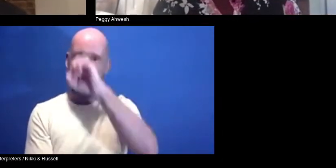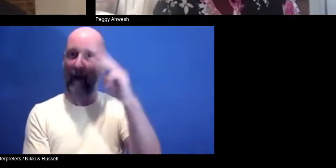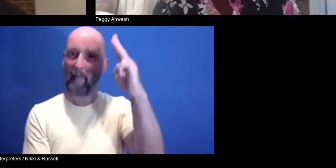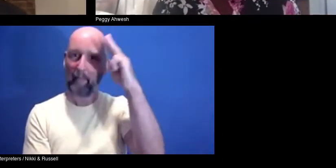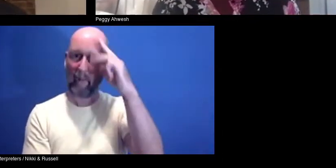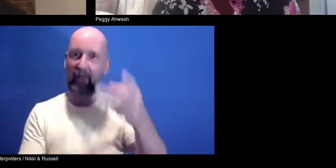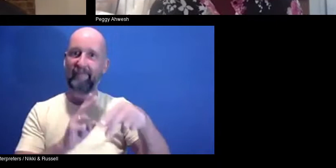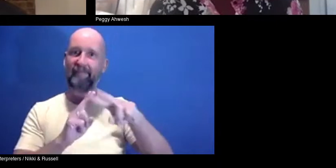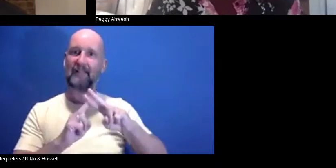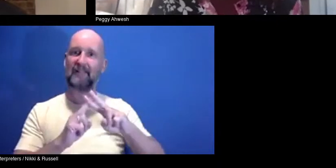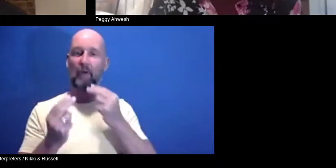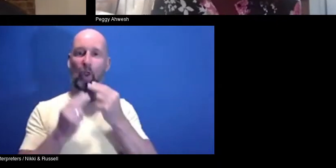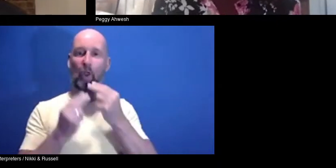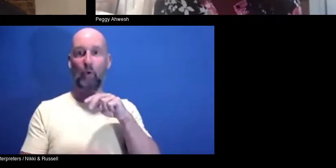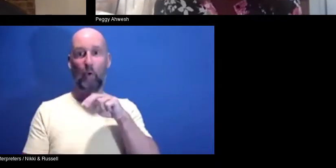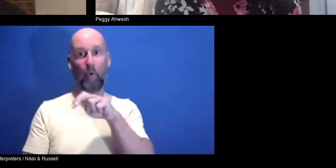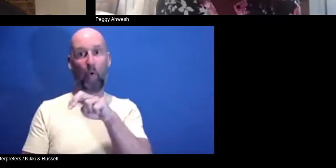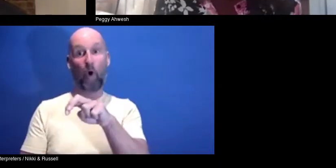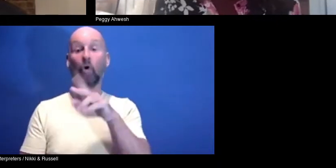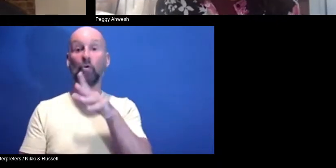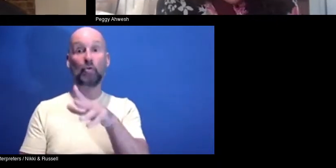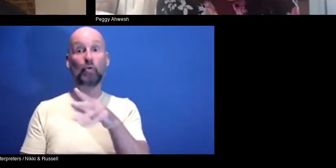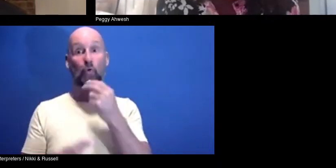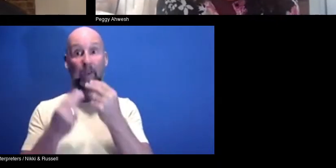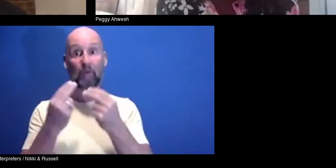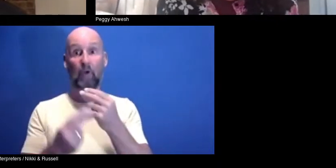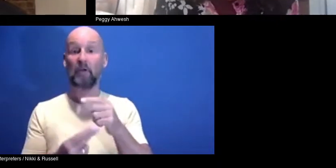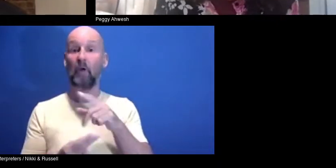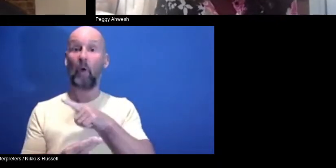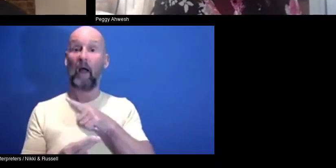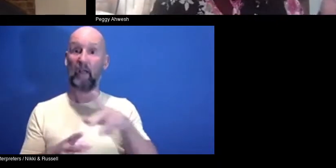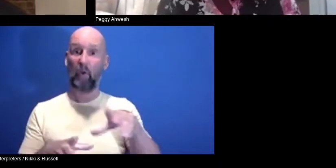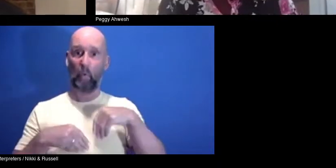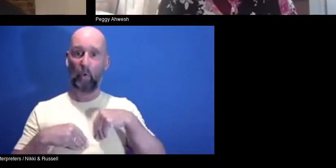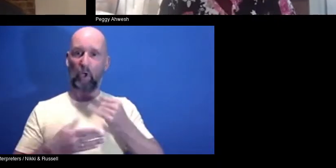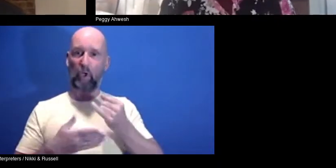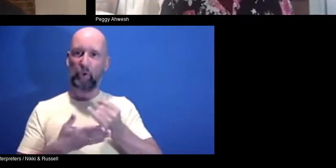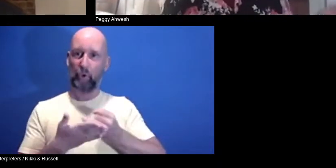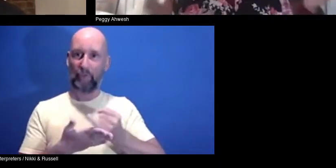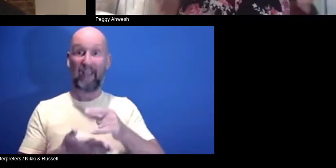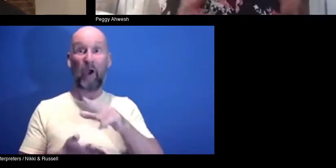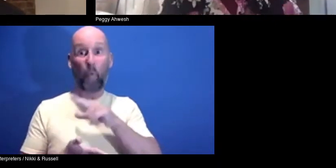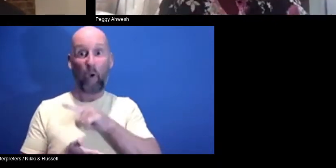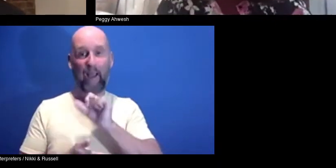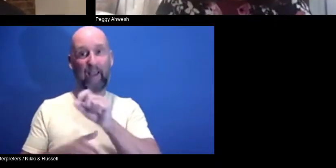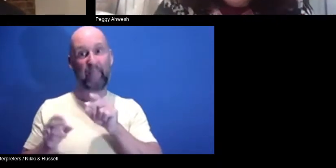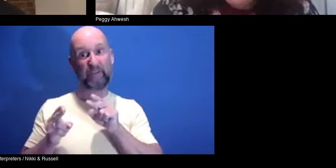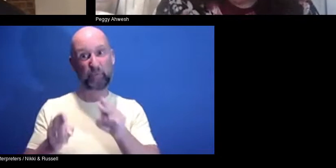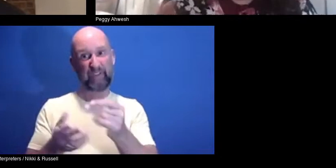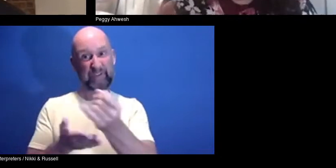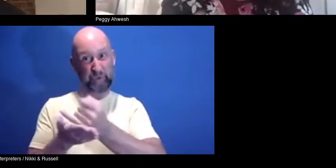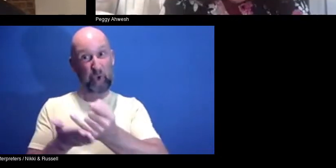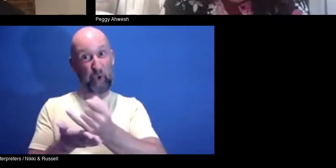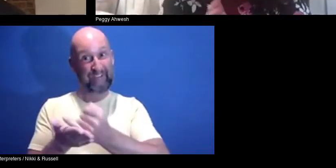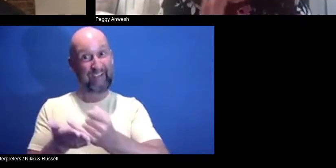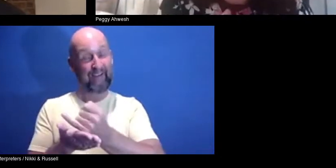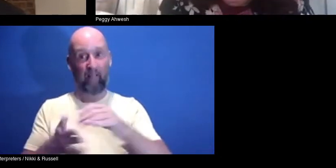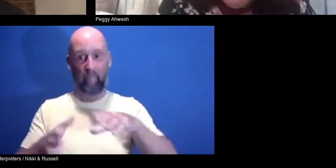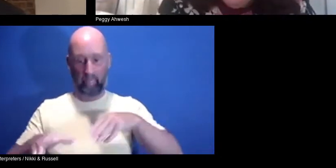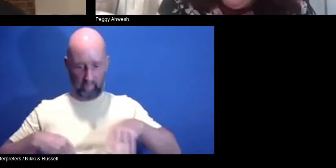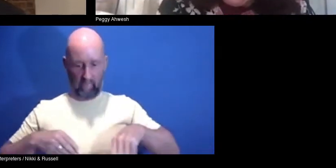we walked to a restaurant and she got dirty because just the streets were dirty on the way to the restaurant. This is, of course, is in the